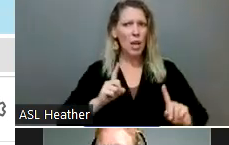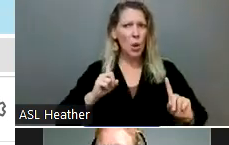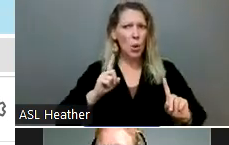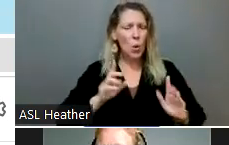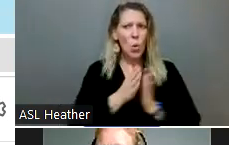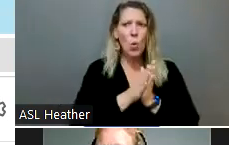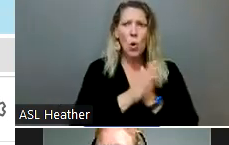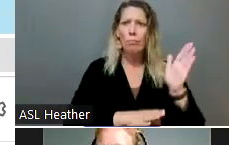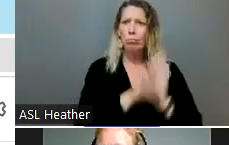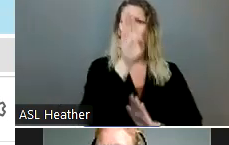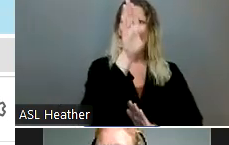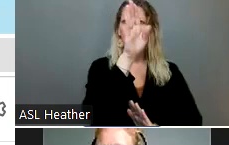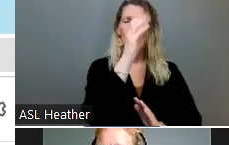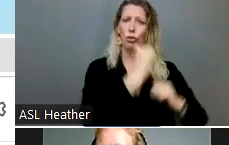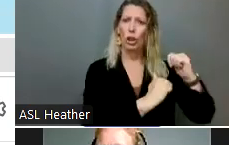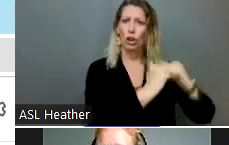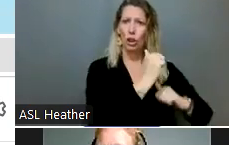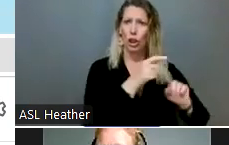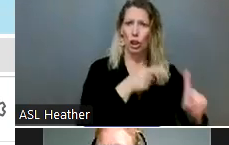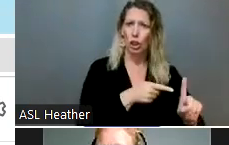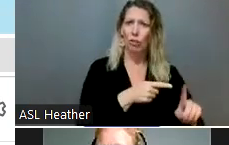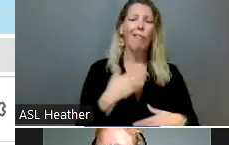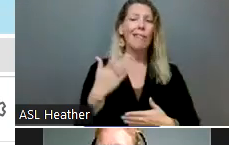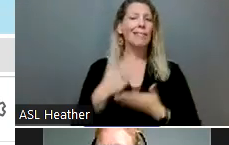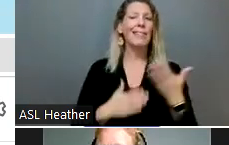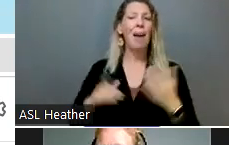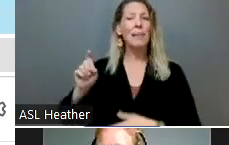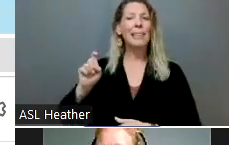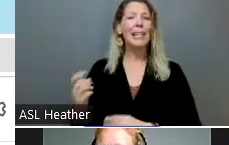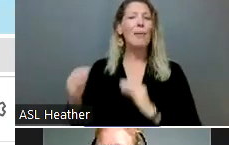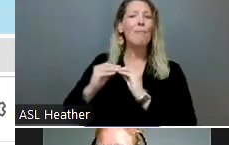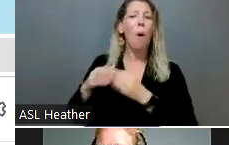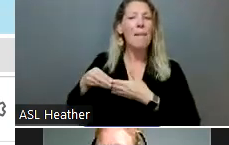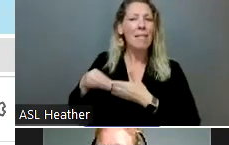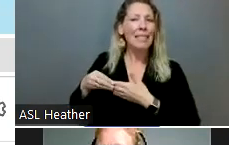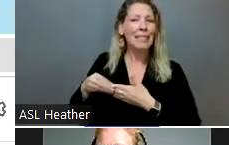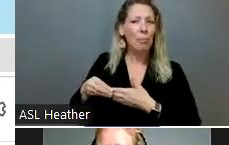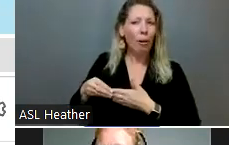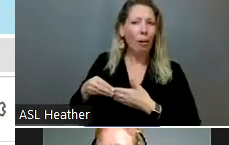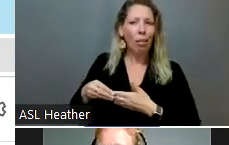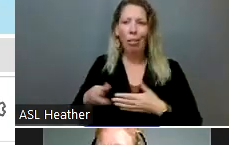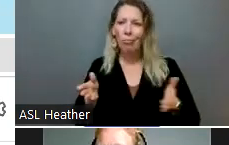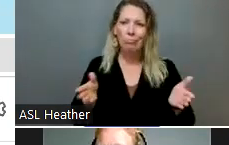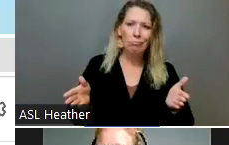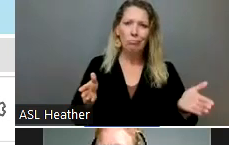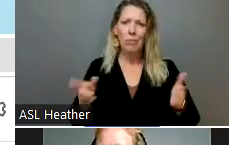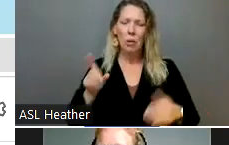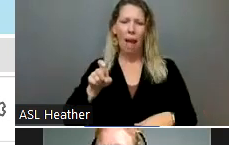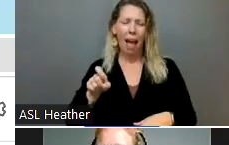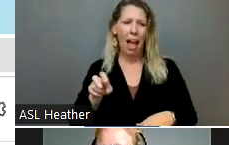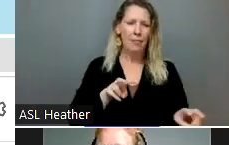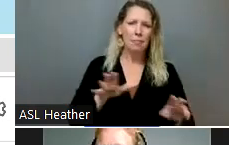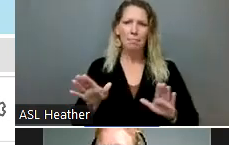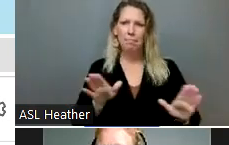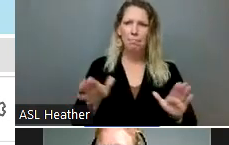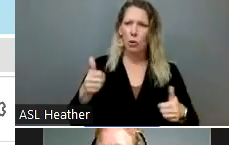some people really need more flexibility. And so it's kind of gauging what